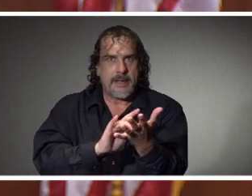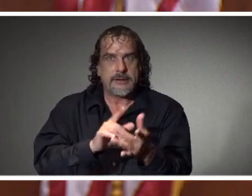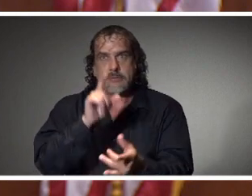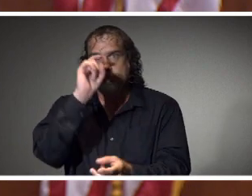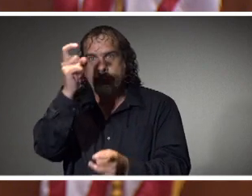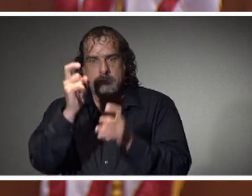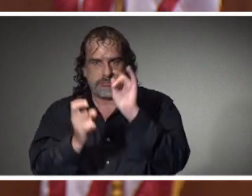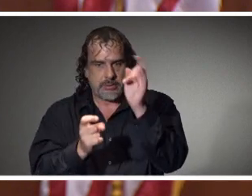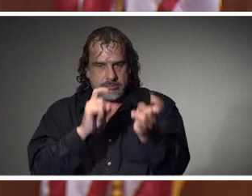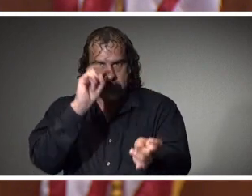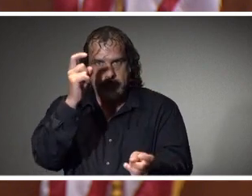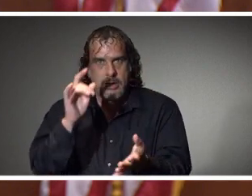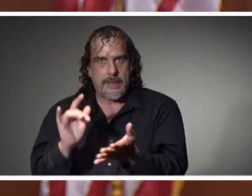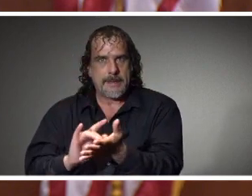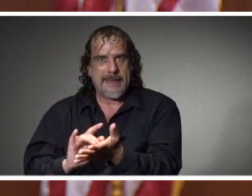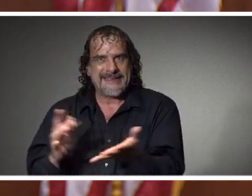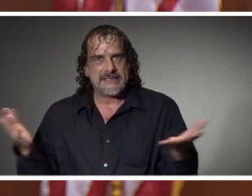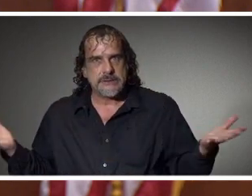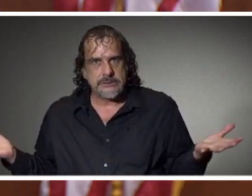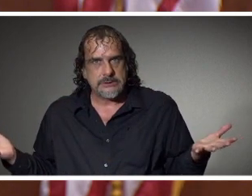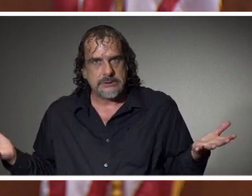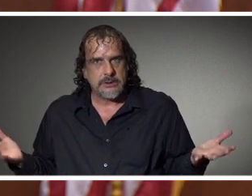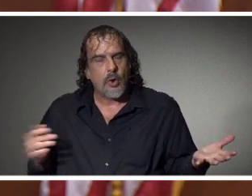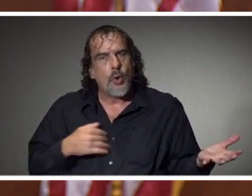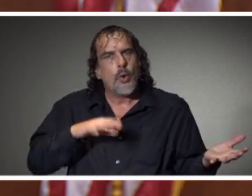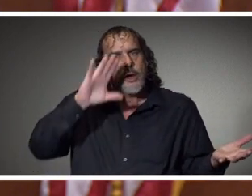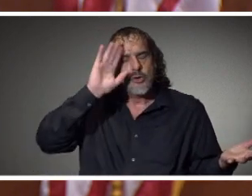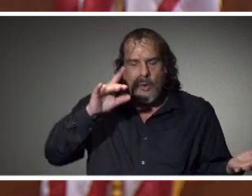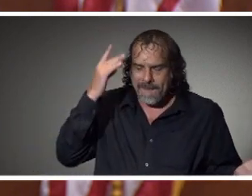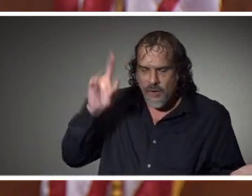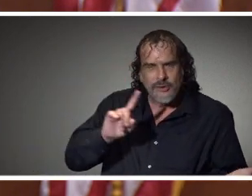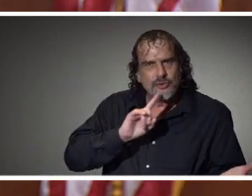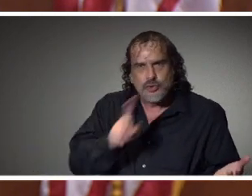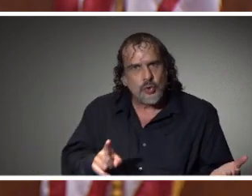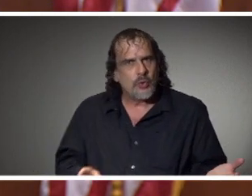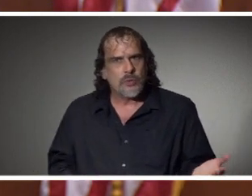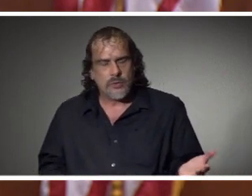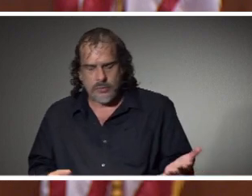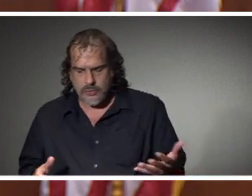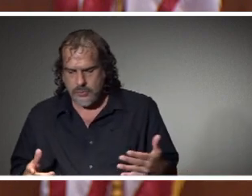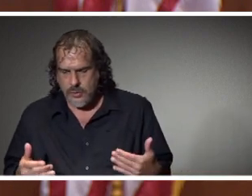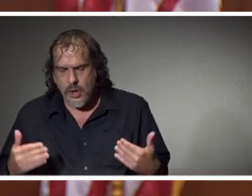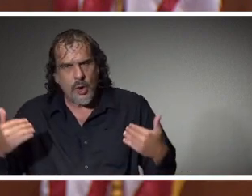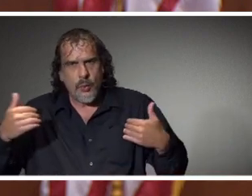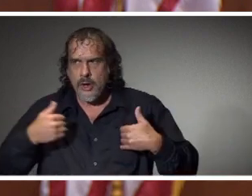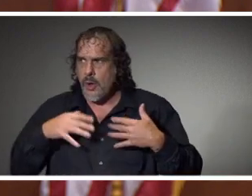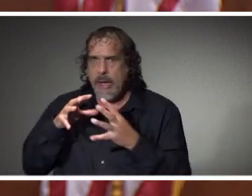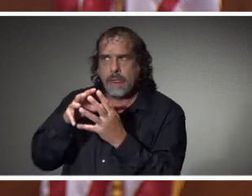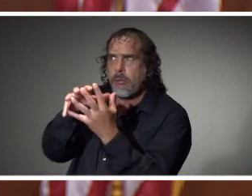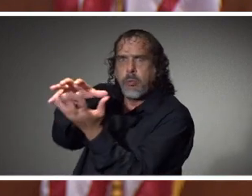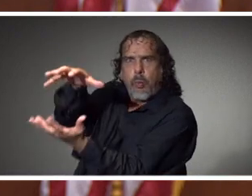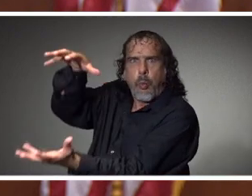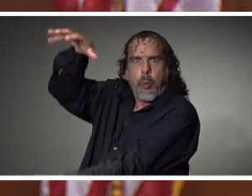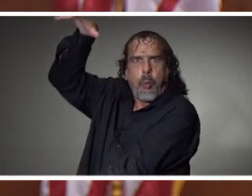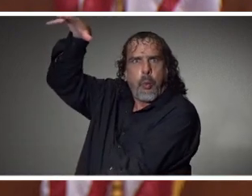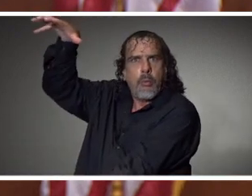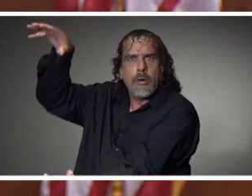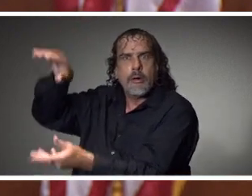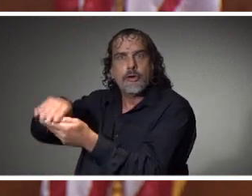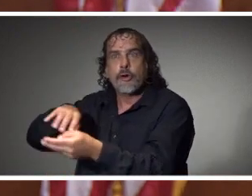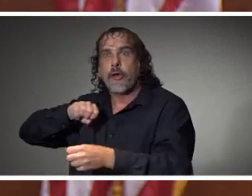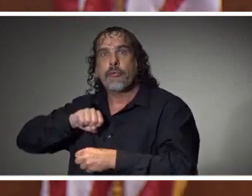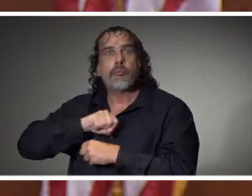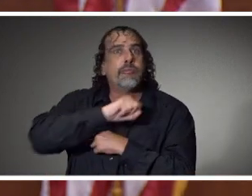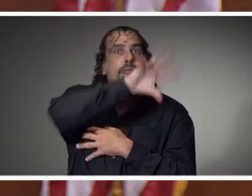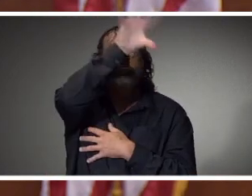get that drug. We know for a fact that we don't have a large enough supply to just send